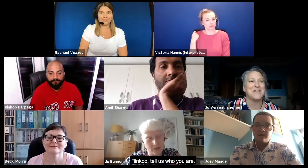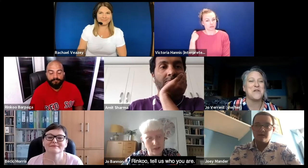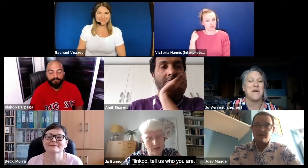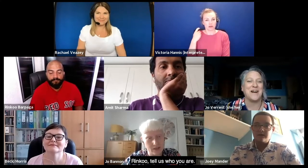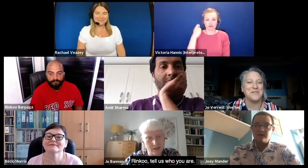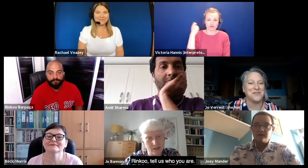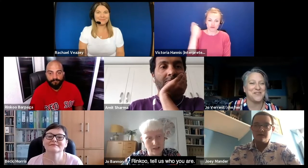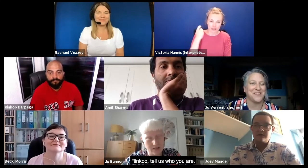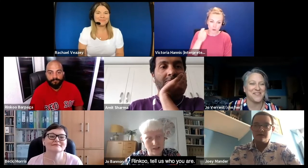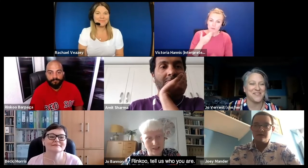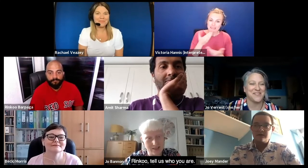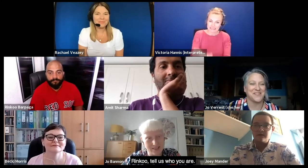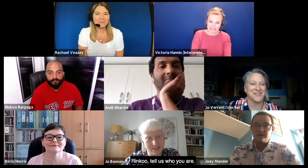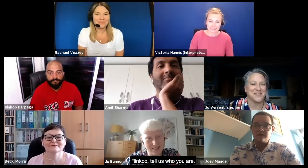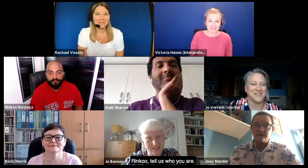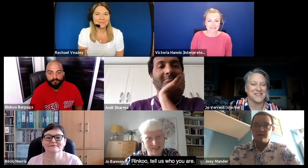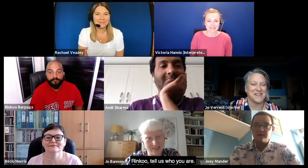tell us who you are.